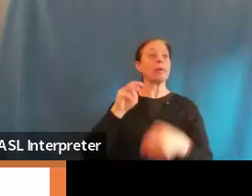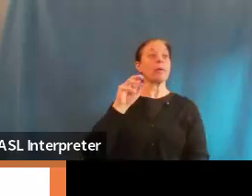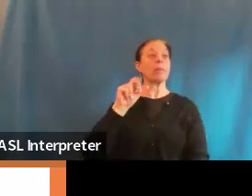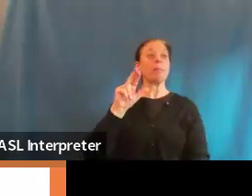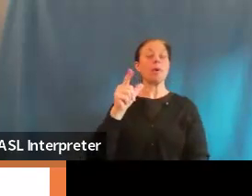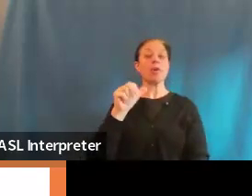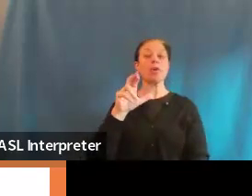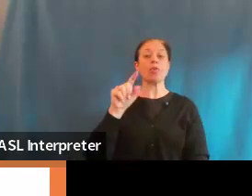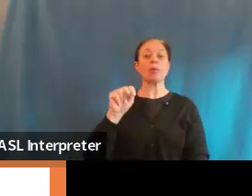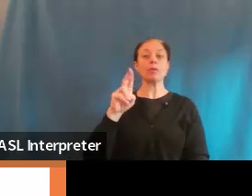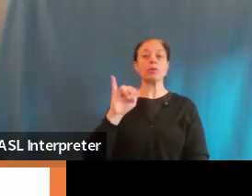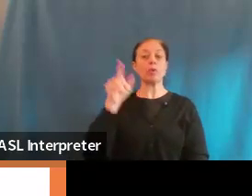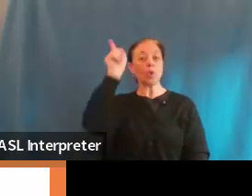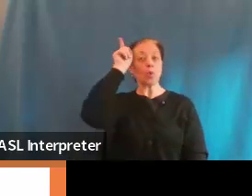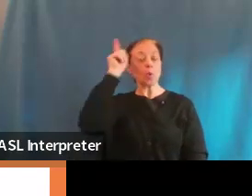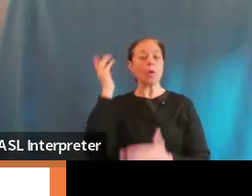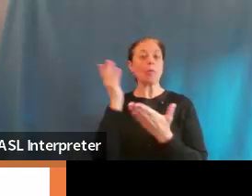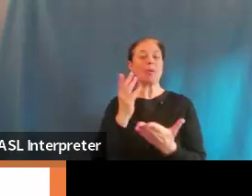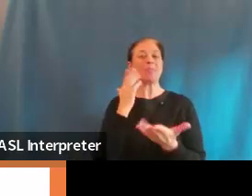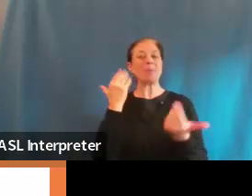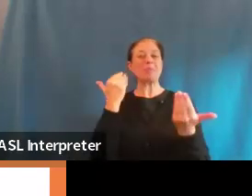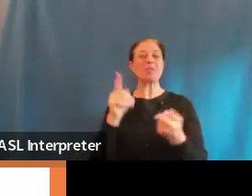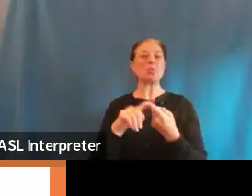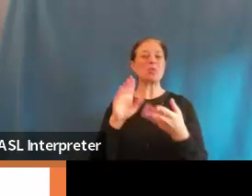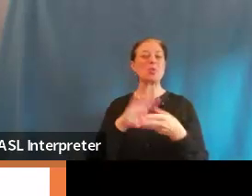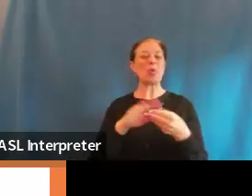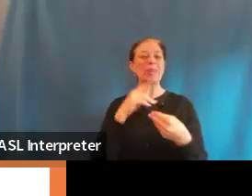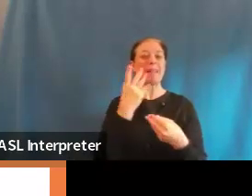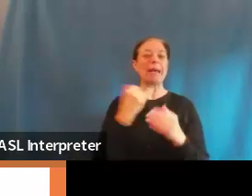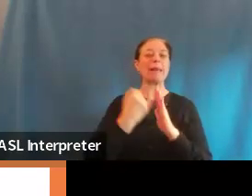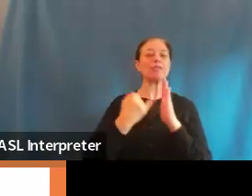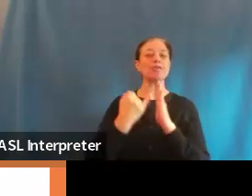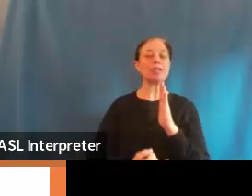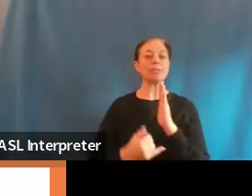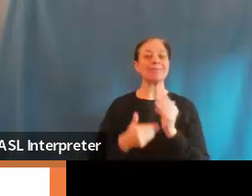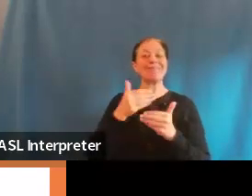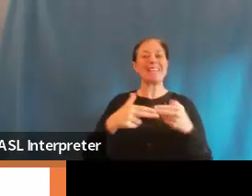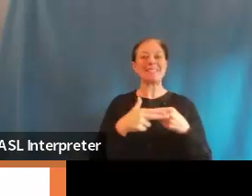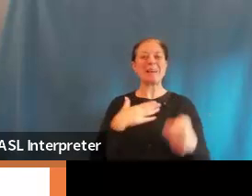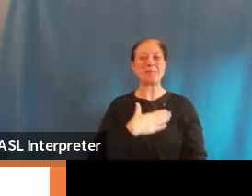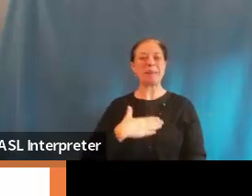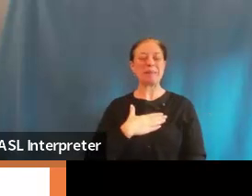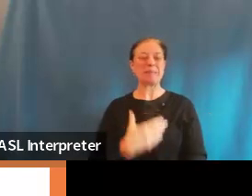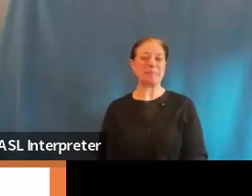Unicorn brings warmth and whimsy to both the storytelling and illustrations. Next slide, please.